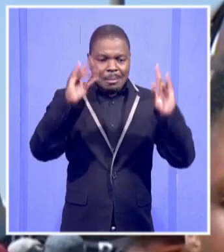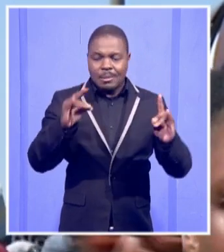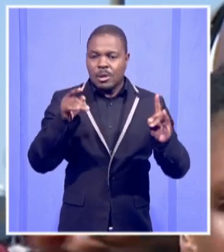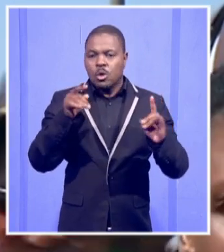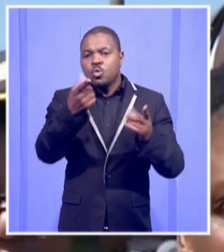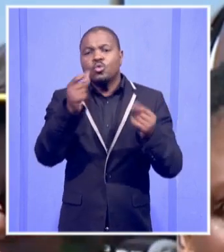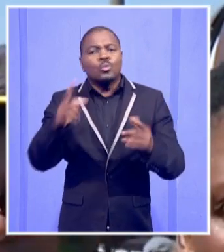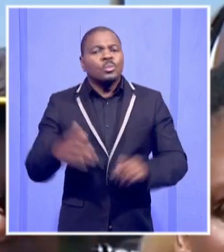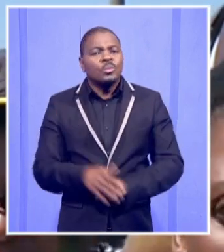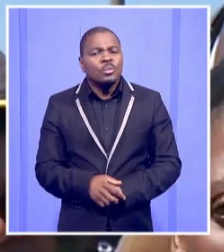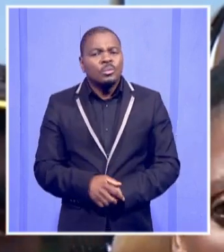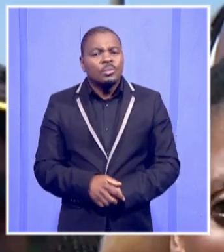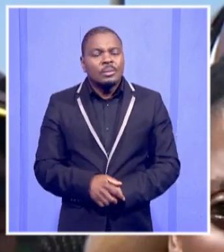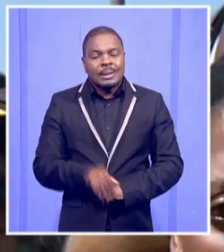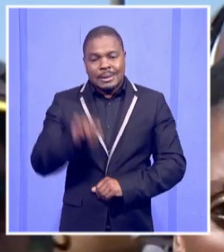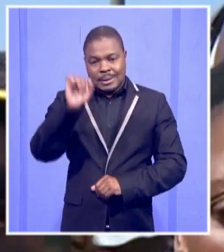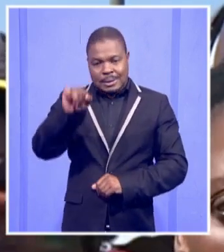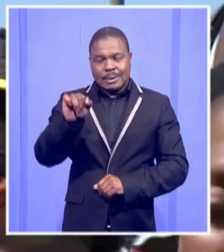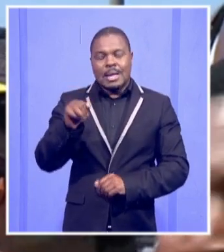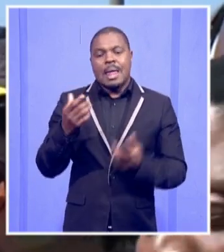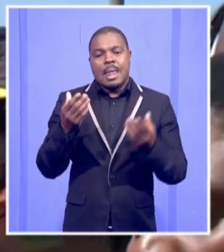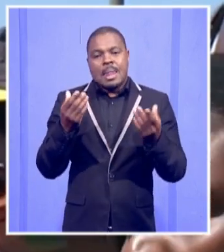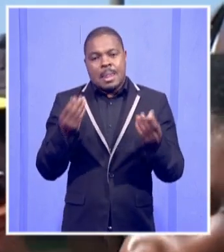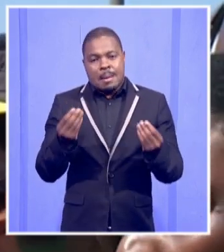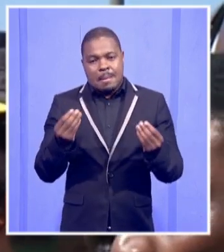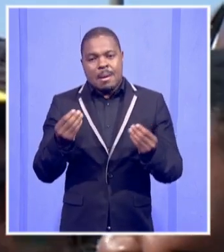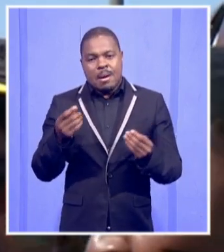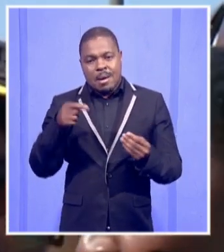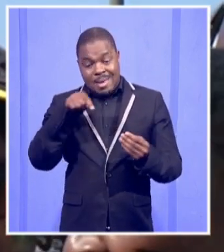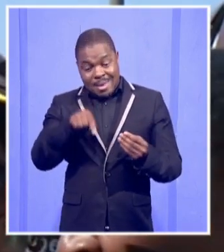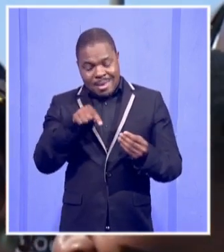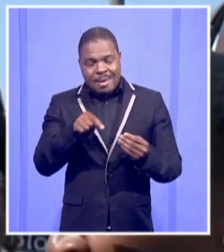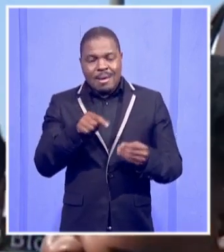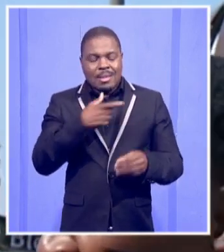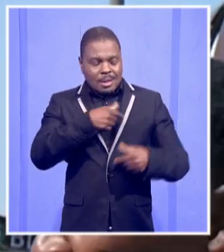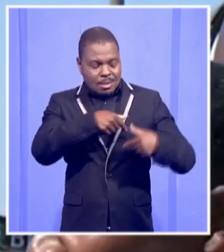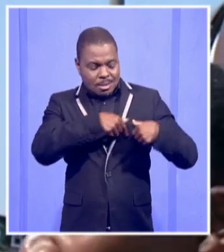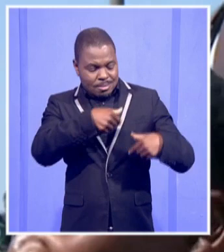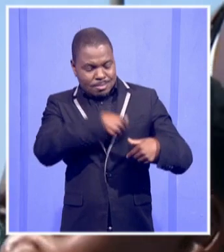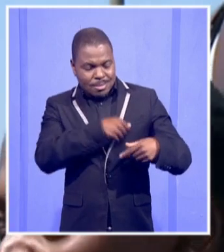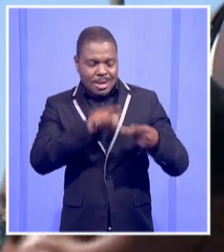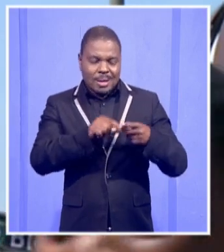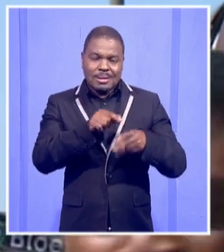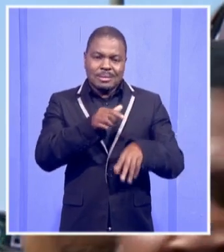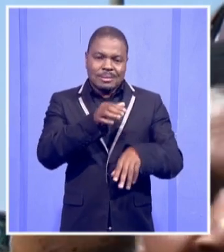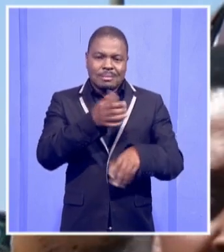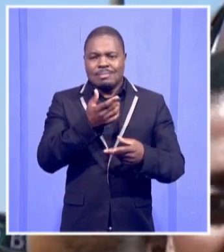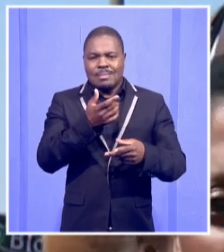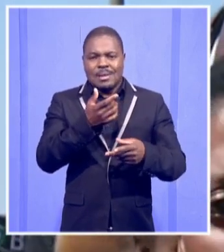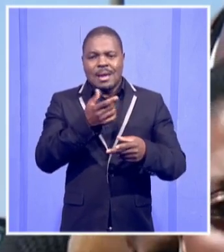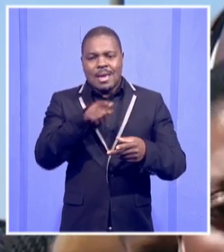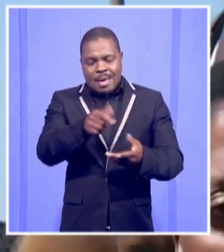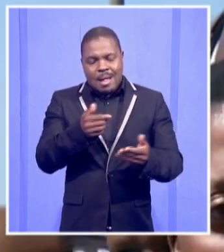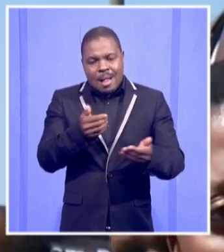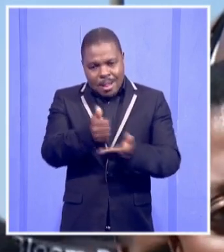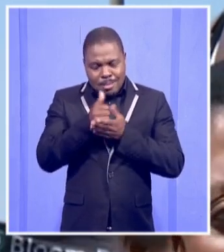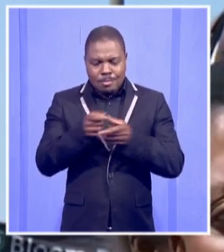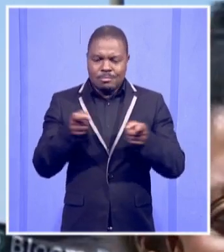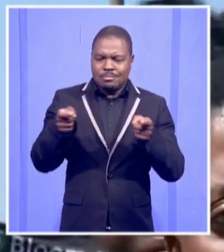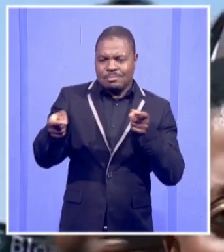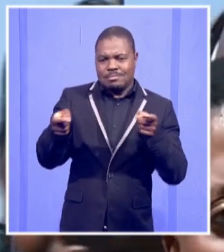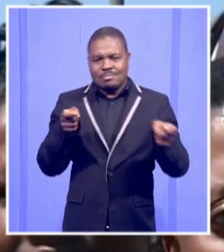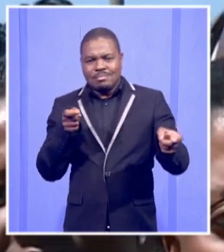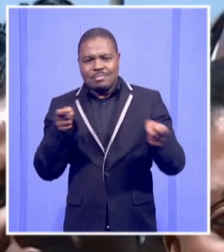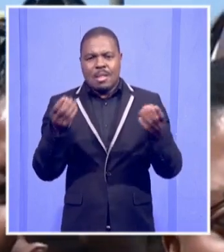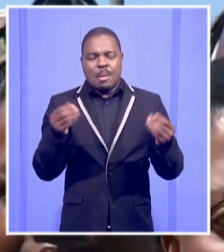in such a way that those stickers regulate the crowds. Unfortunately, you can't risk the